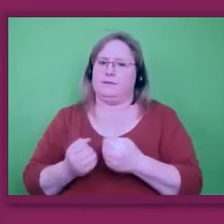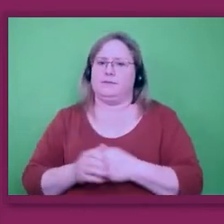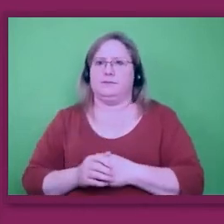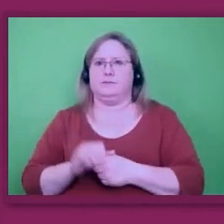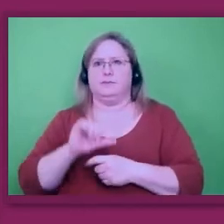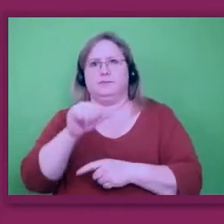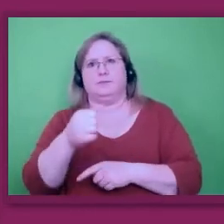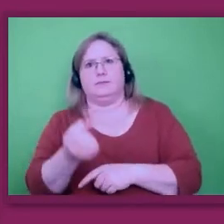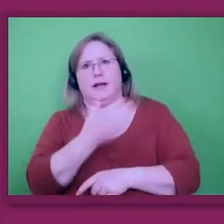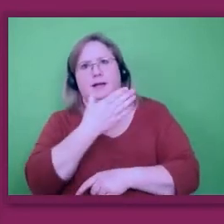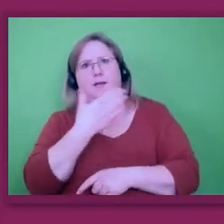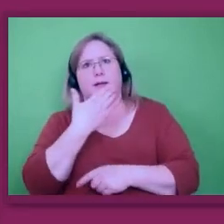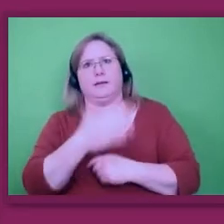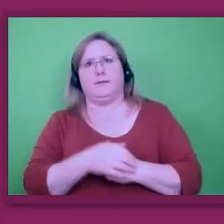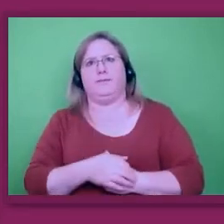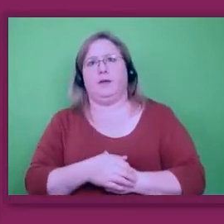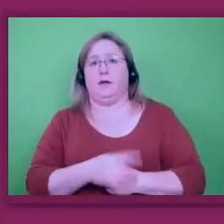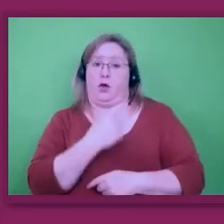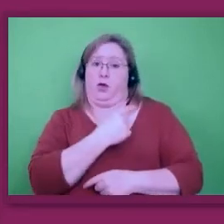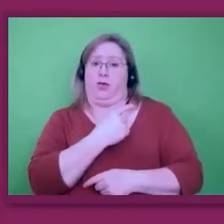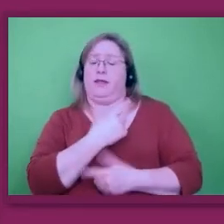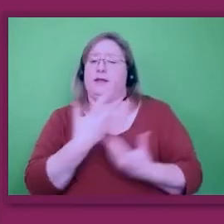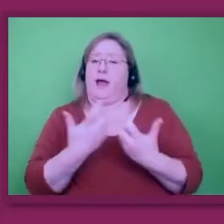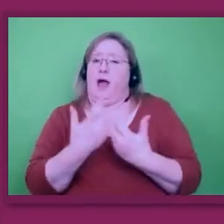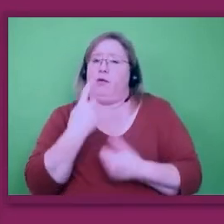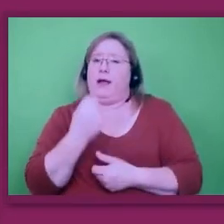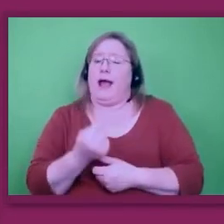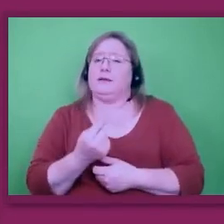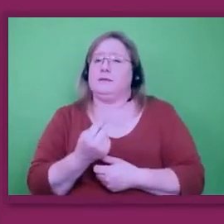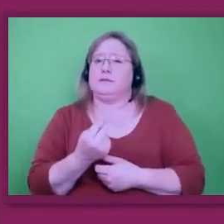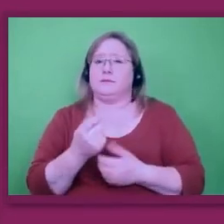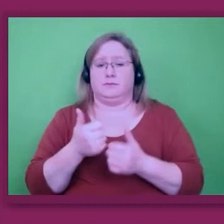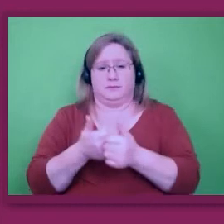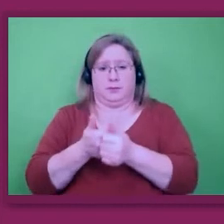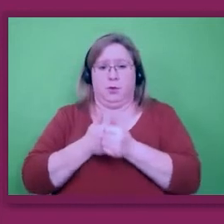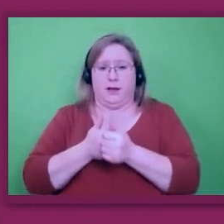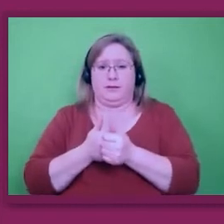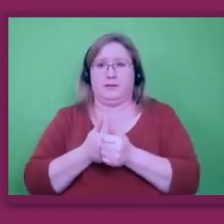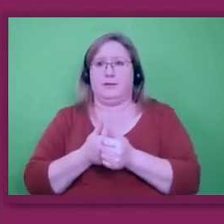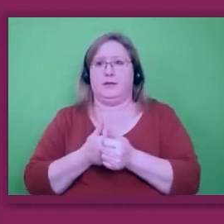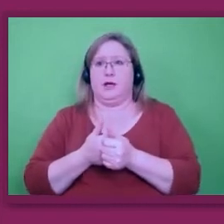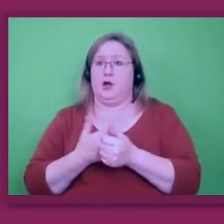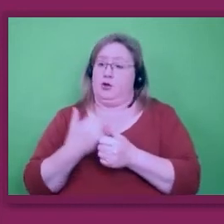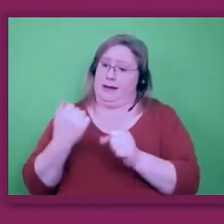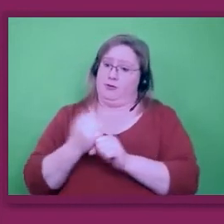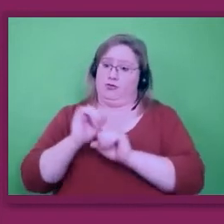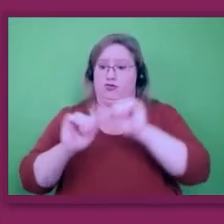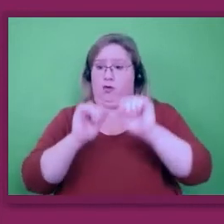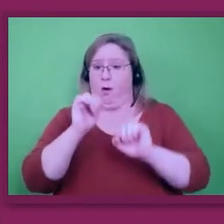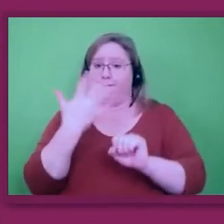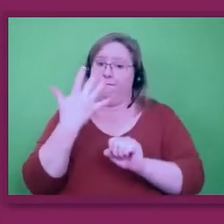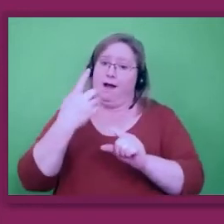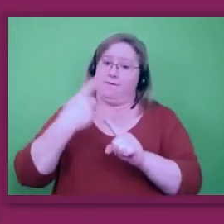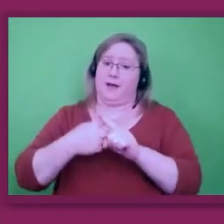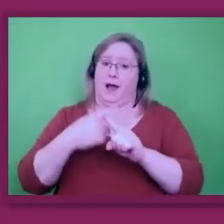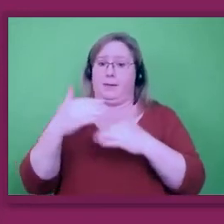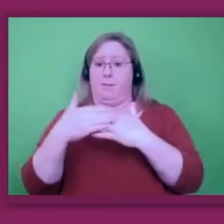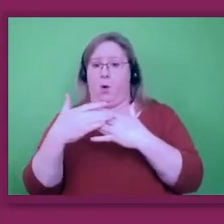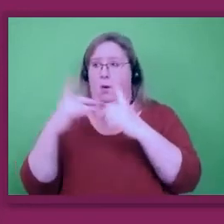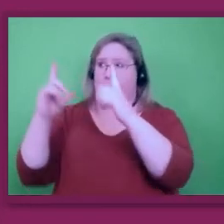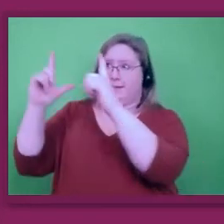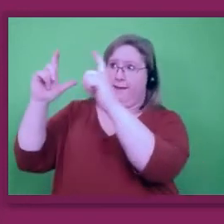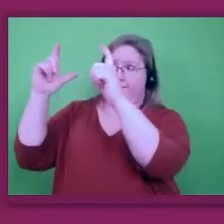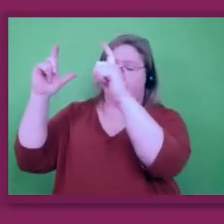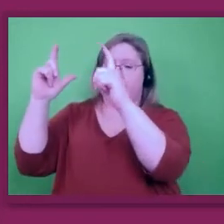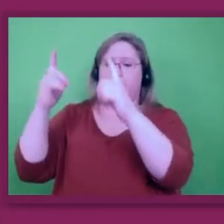So this is how you can support us. You can take your 5 times more selfie on social media. You can write a letter to your MP. You